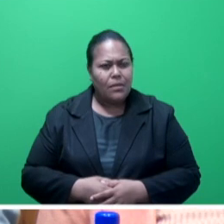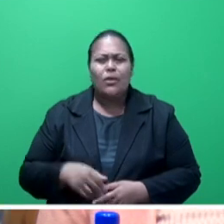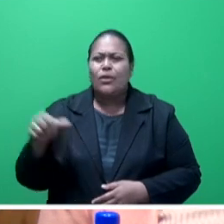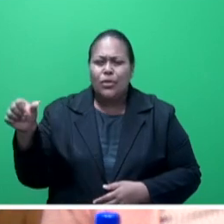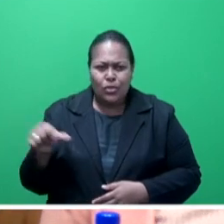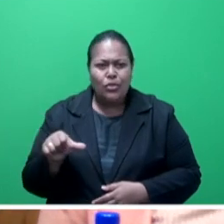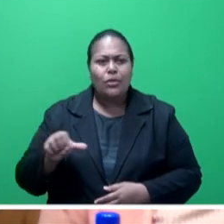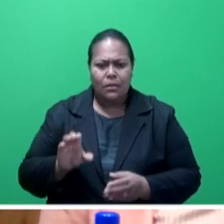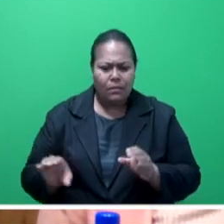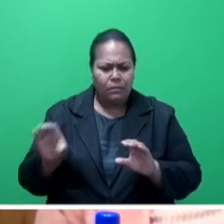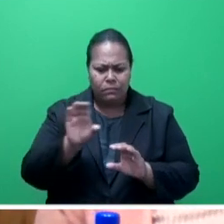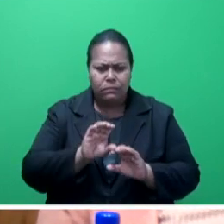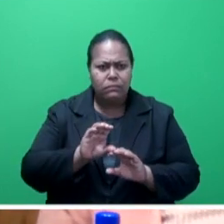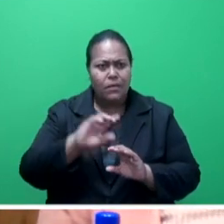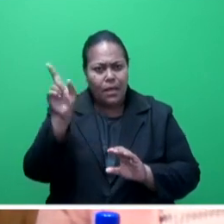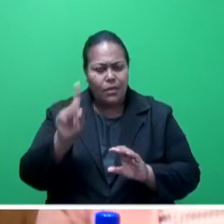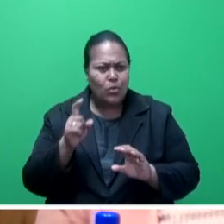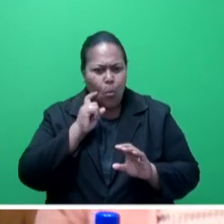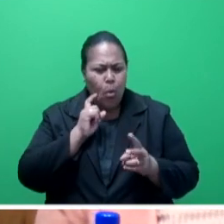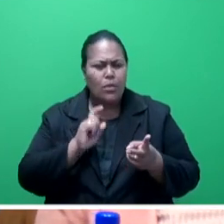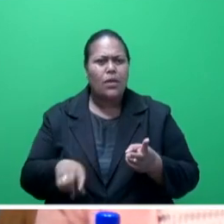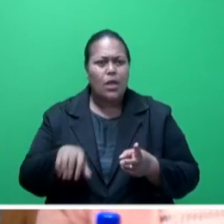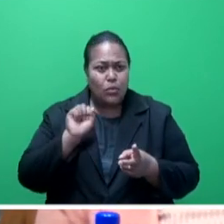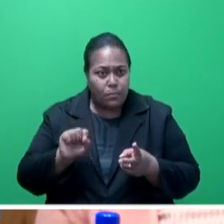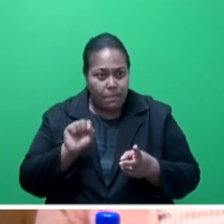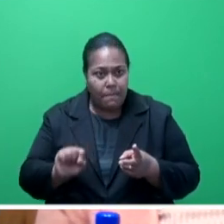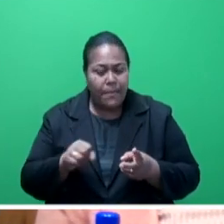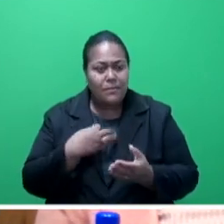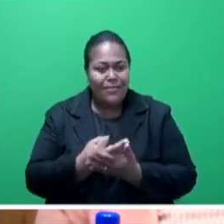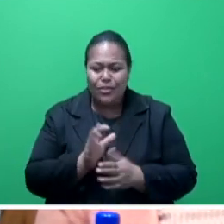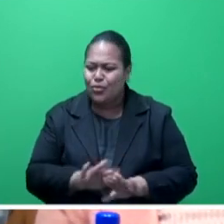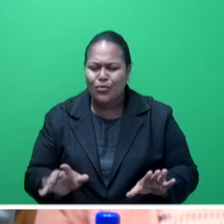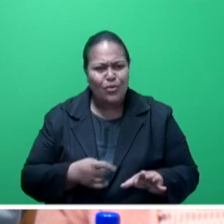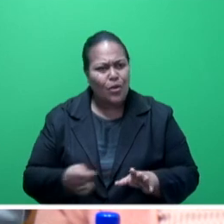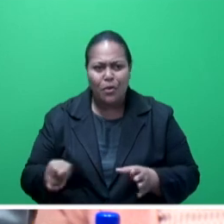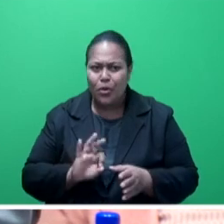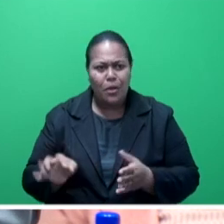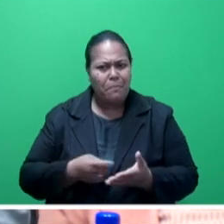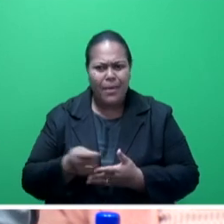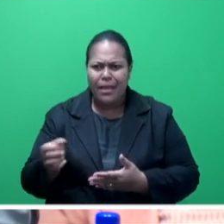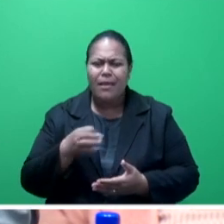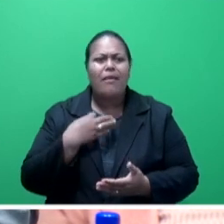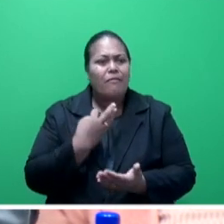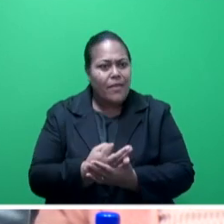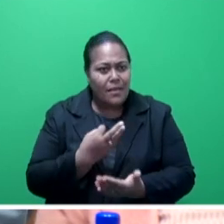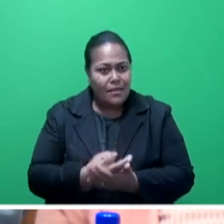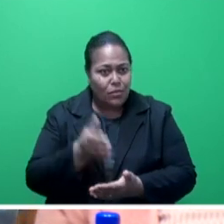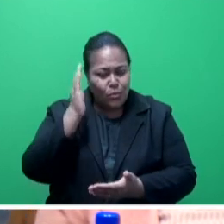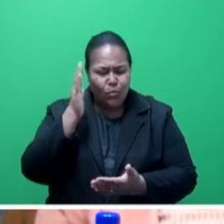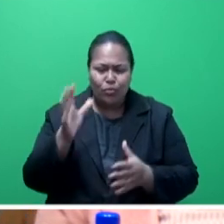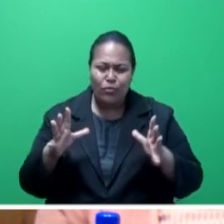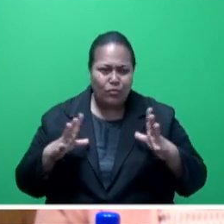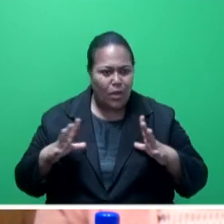water. School bus fares the children don't have to pay. Not having to pay for school fees. Textbooks,